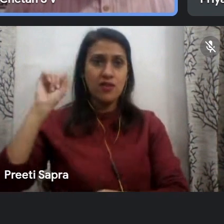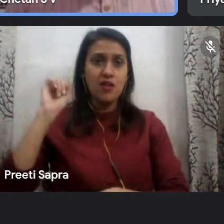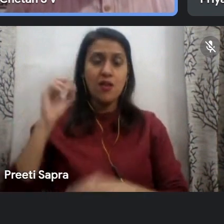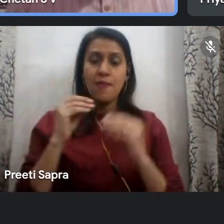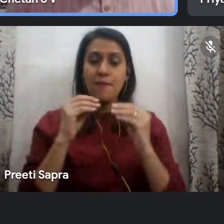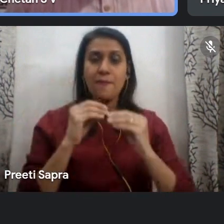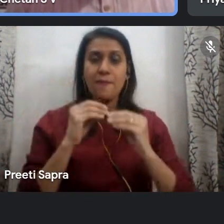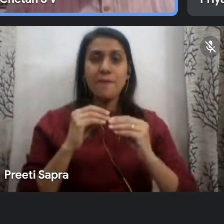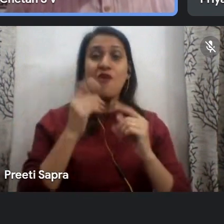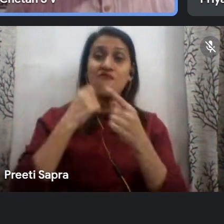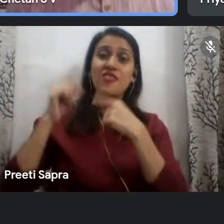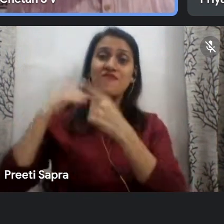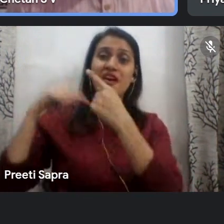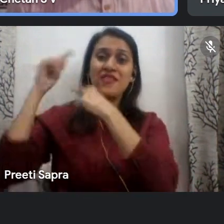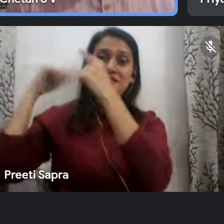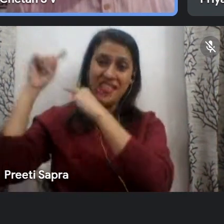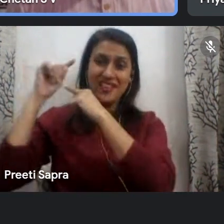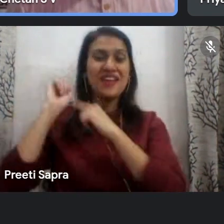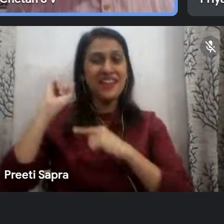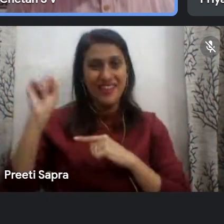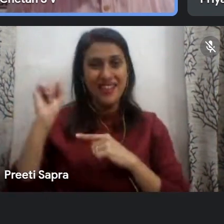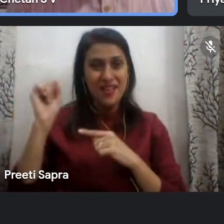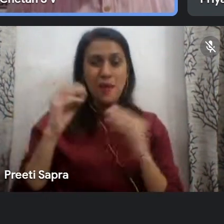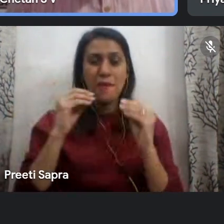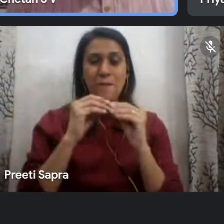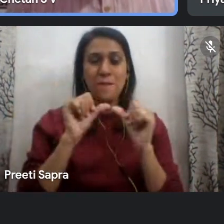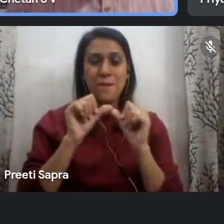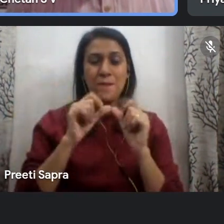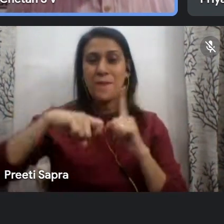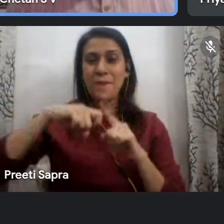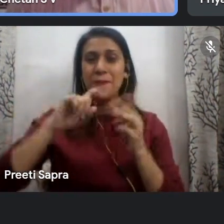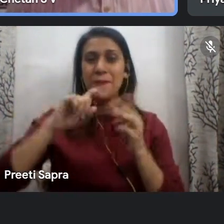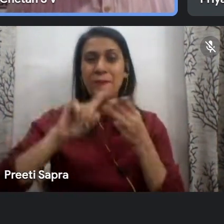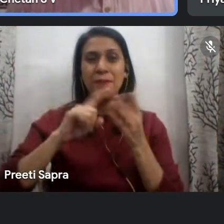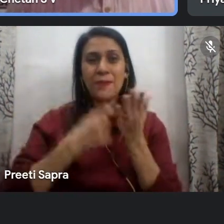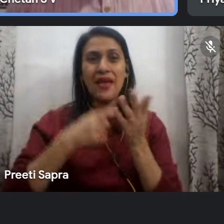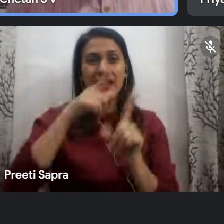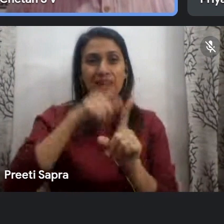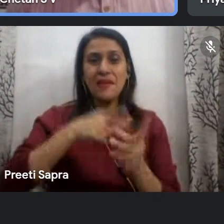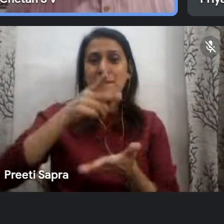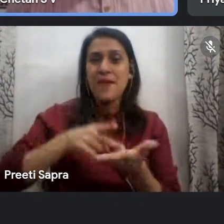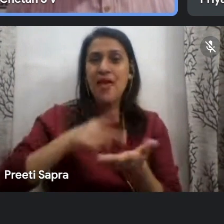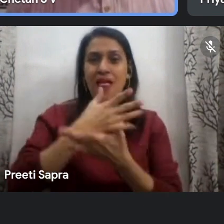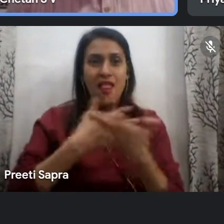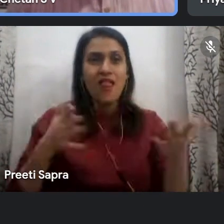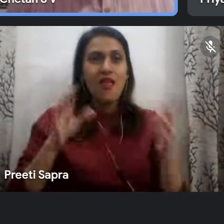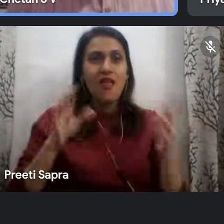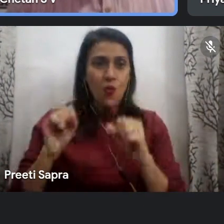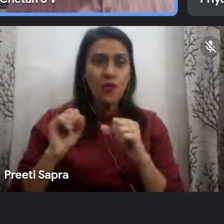great great grandfather's bakery from 1888 and rebranded it as